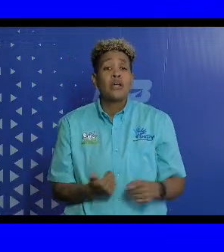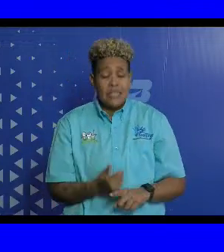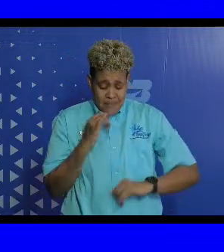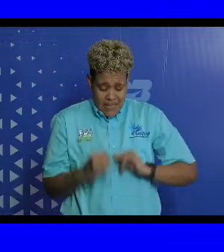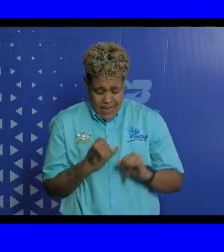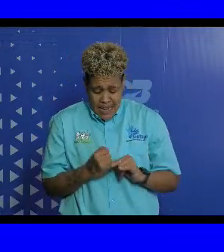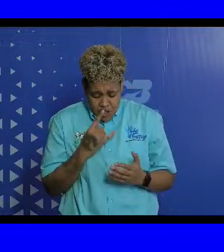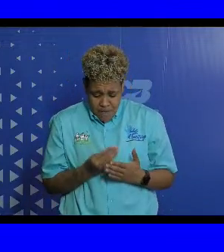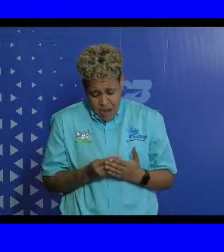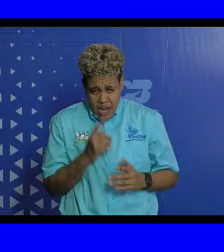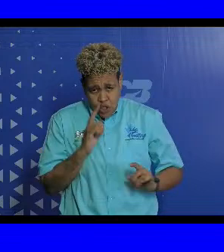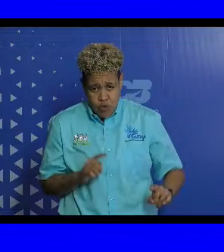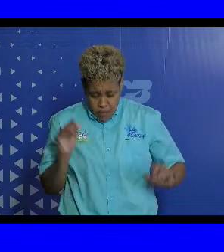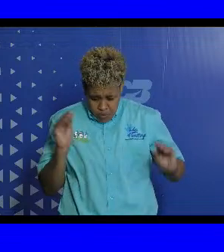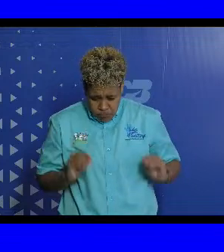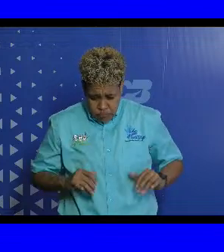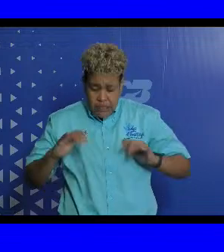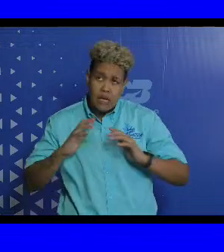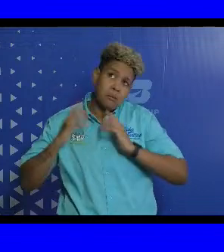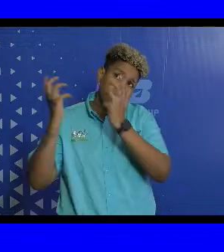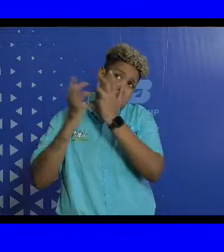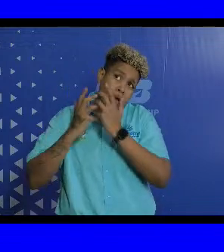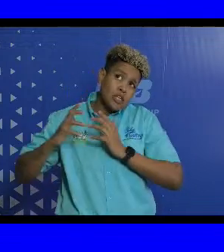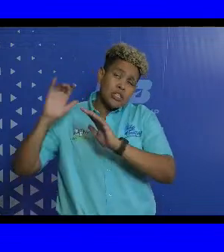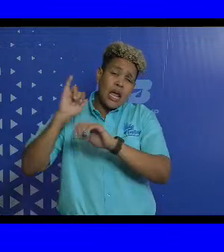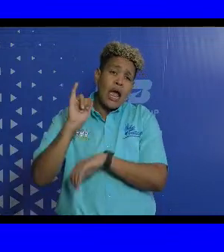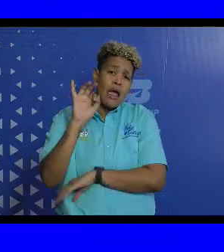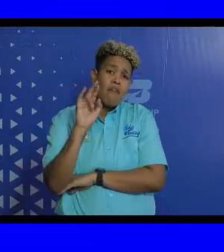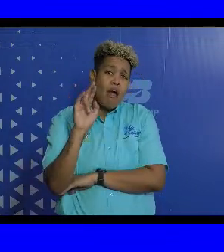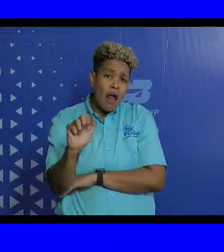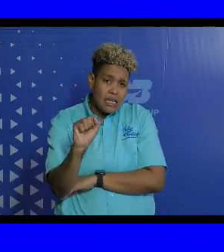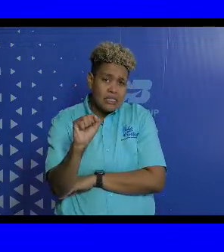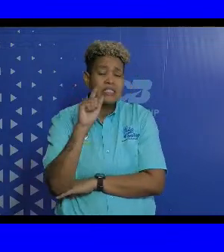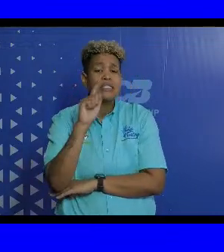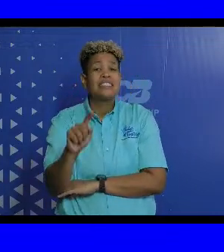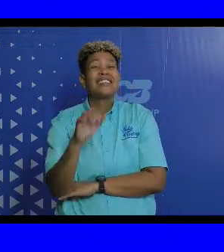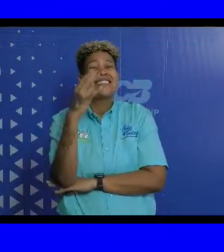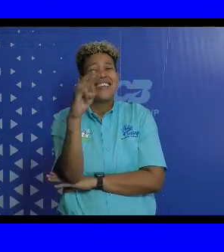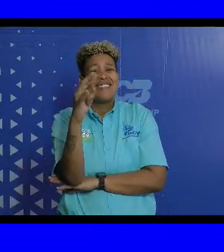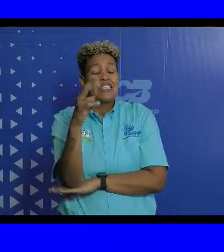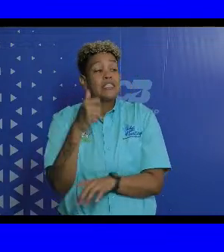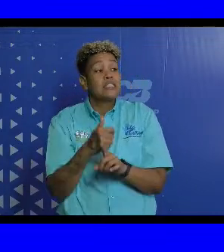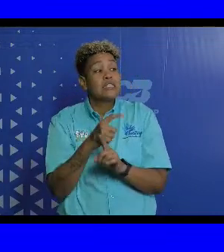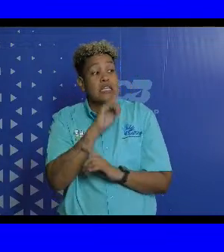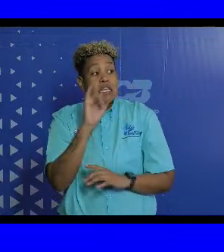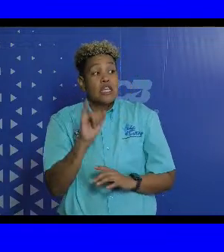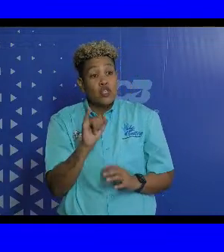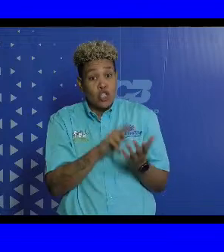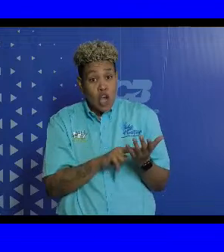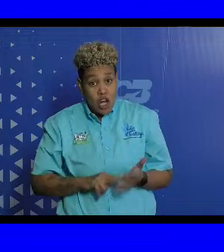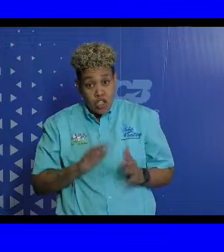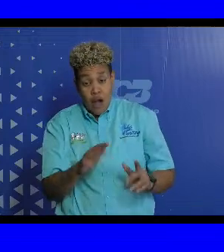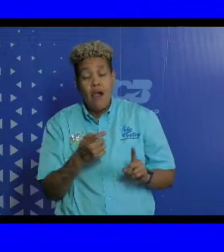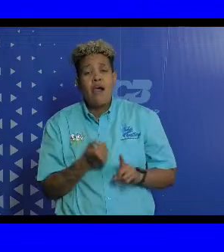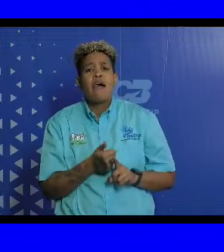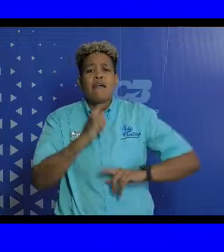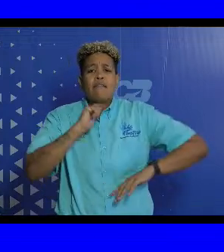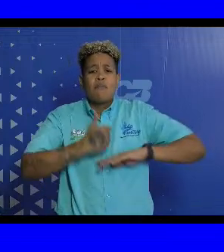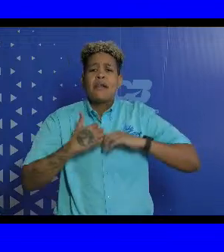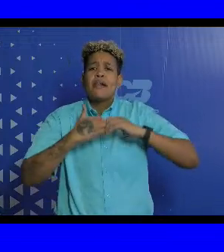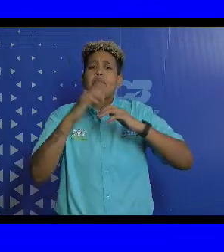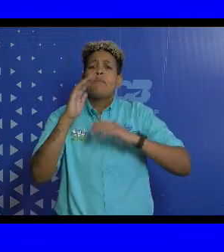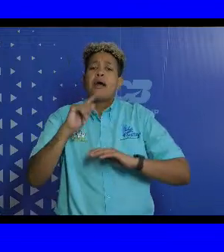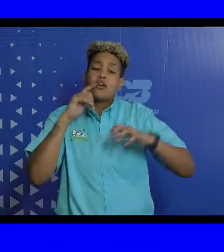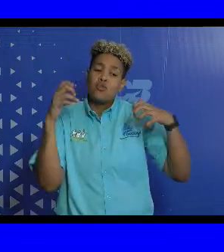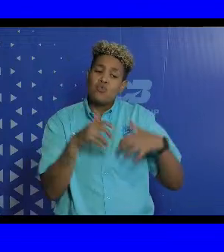International Financial Reporting Standard, IFRS 17, insurance contracts to be implemented